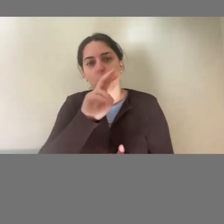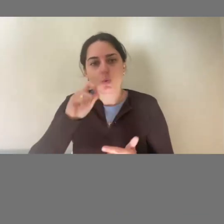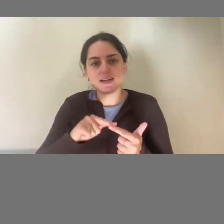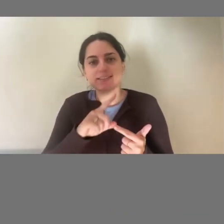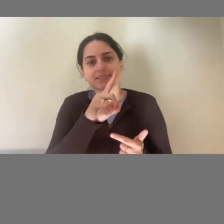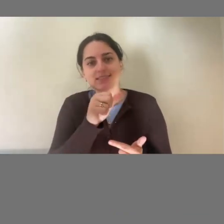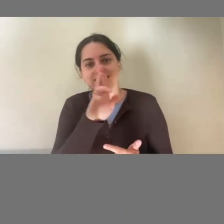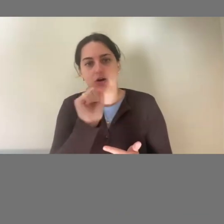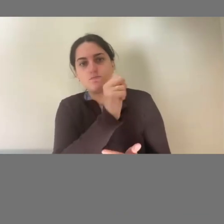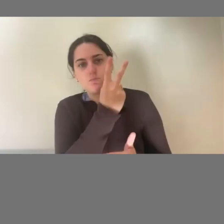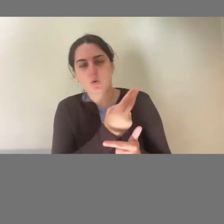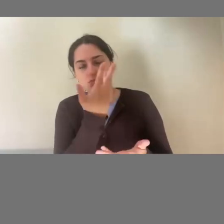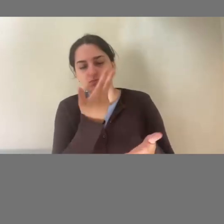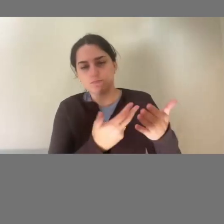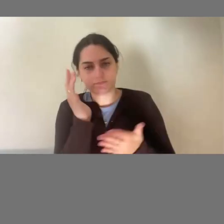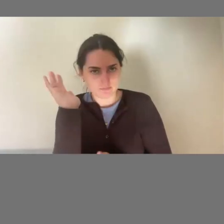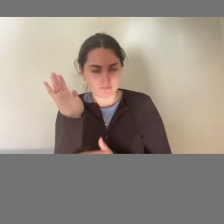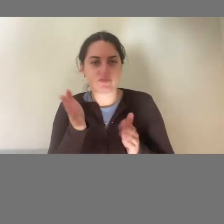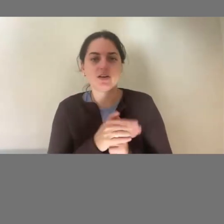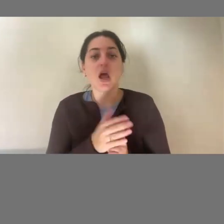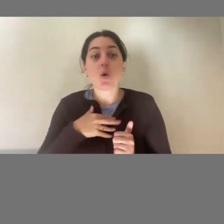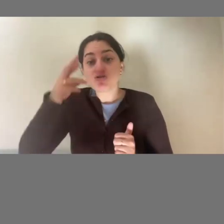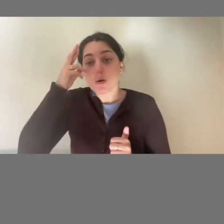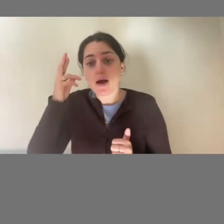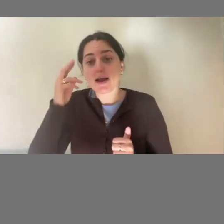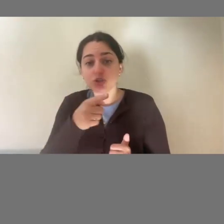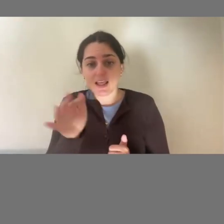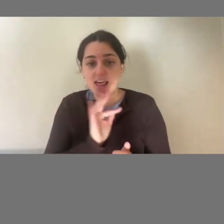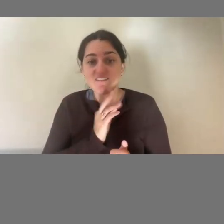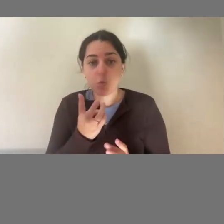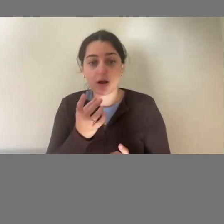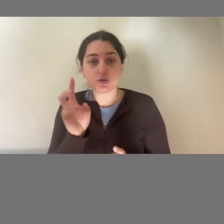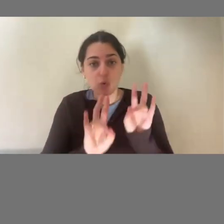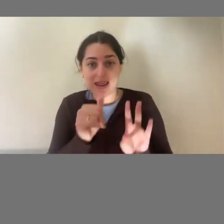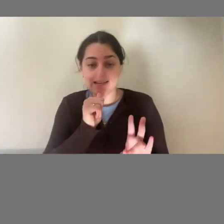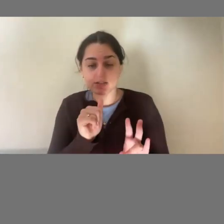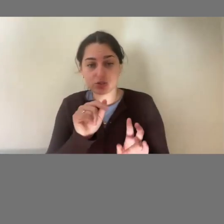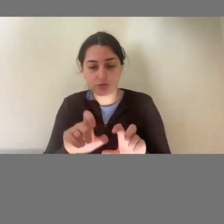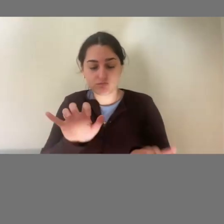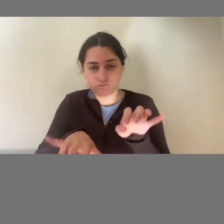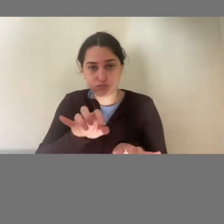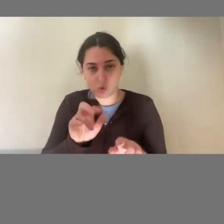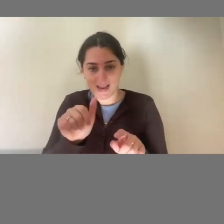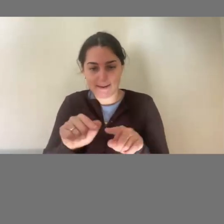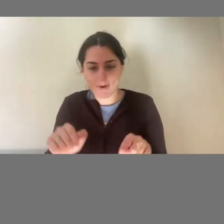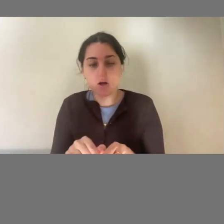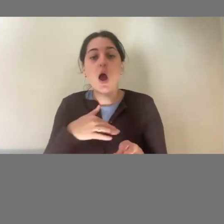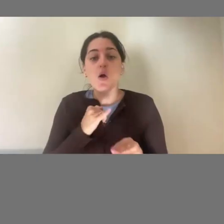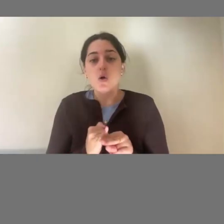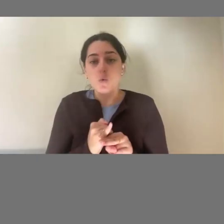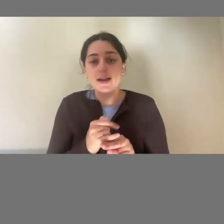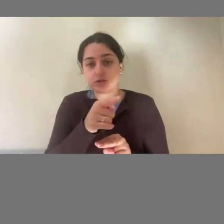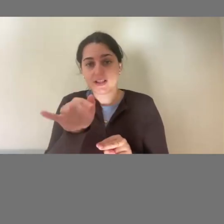yours. So I'm just going to give a reminder yet again to submit your questions in the Q&A. While people are submitting their questions, I'll